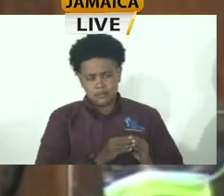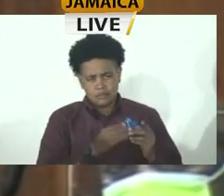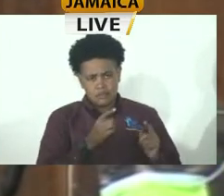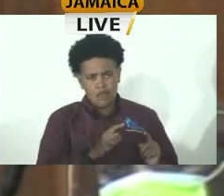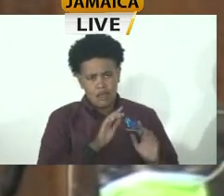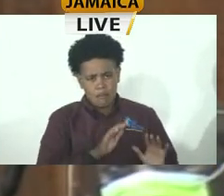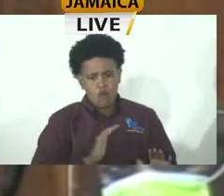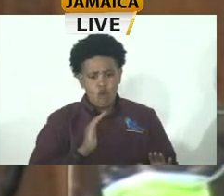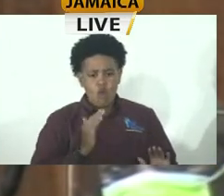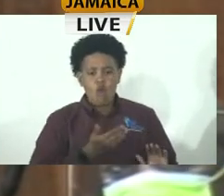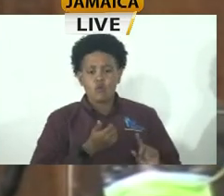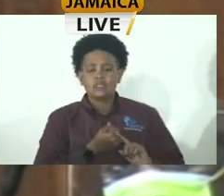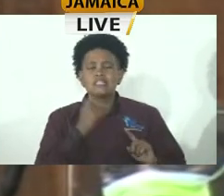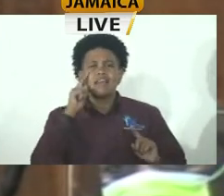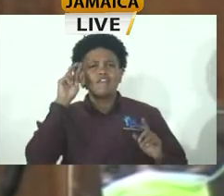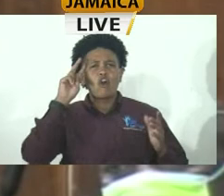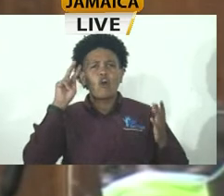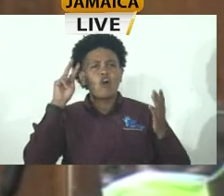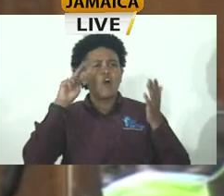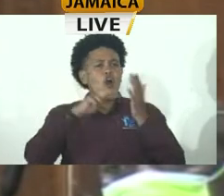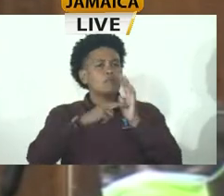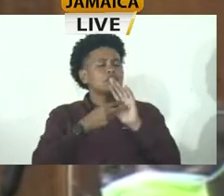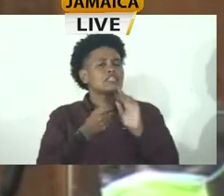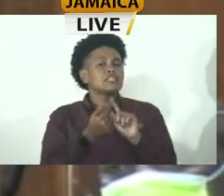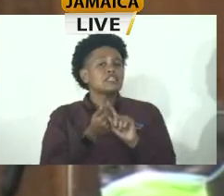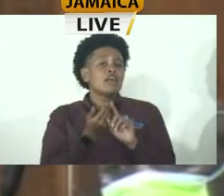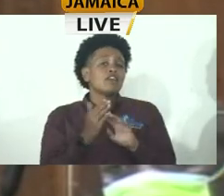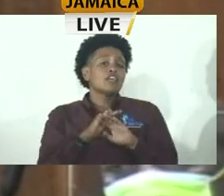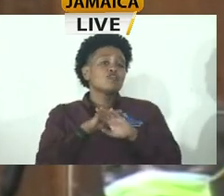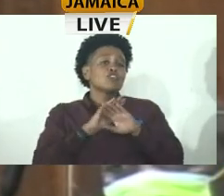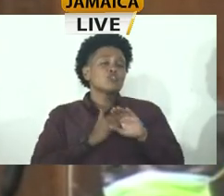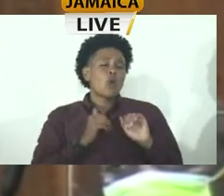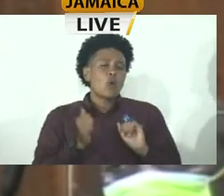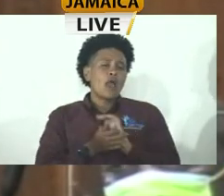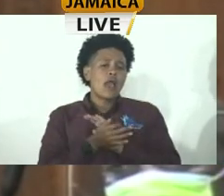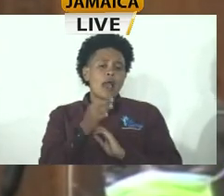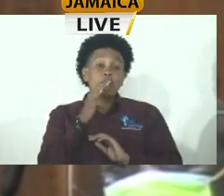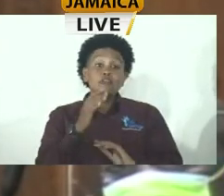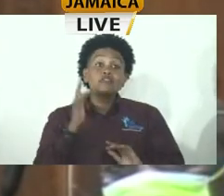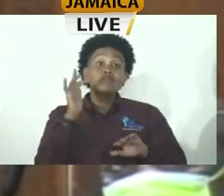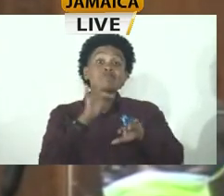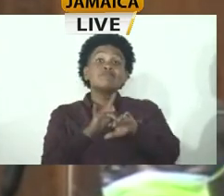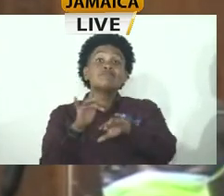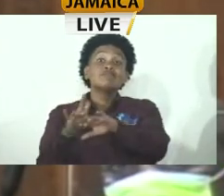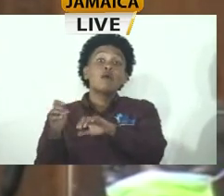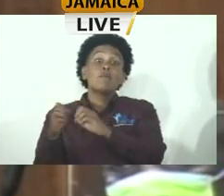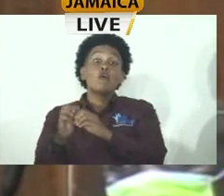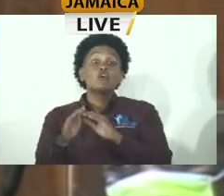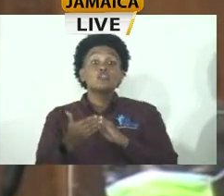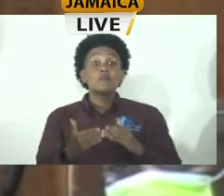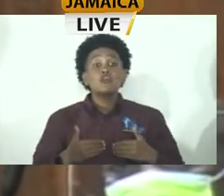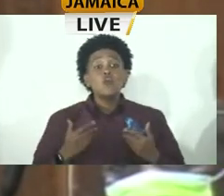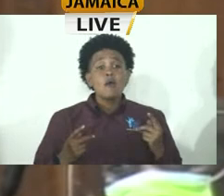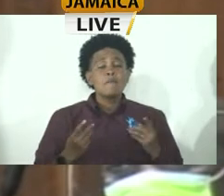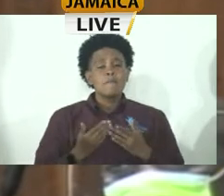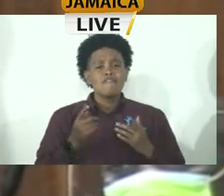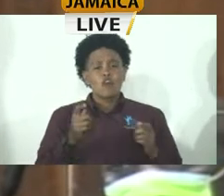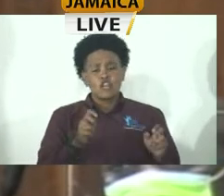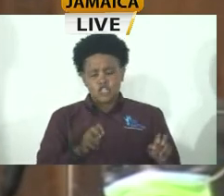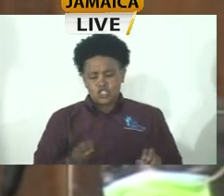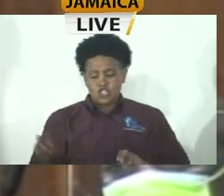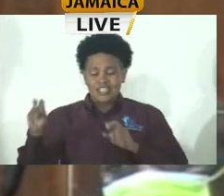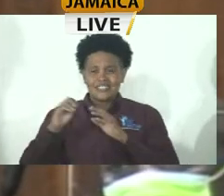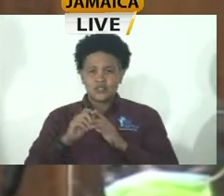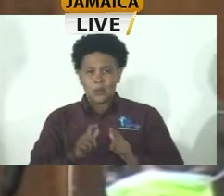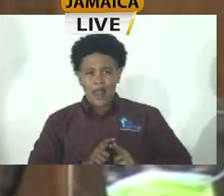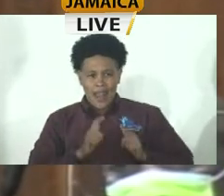our our objective is to increase our capacity to reach even more jamaican youth before this transition into a